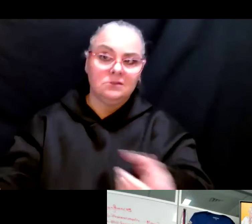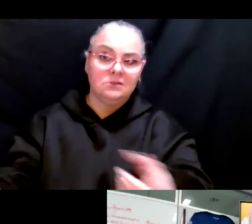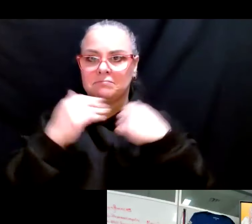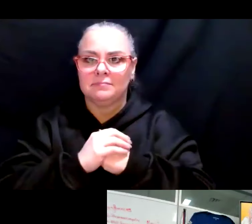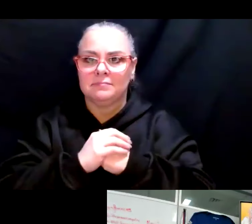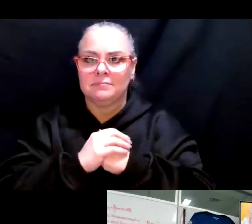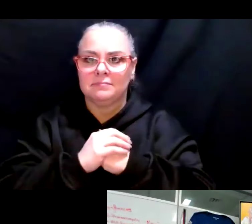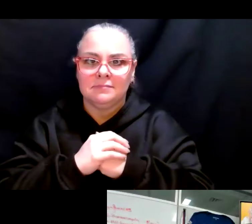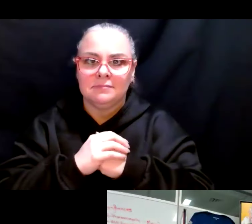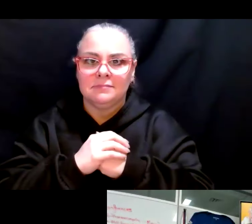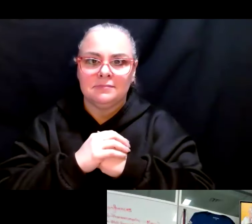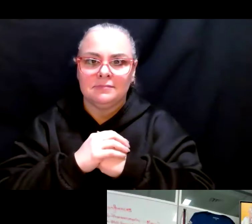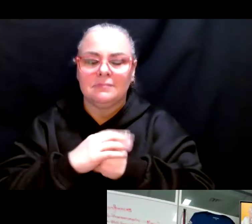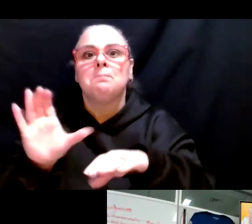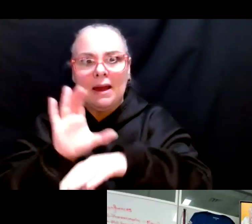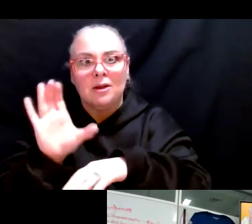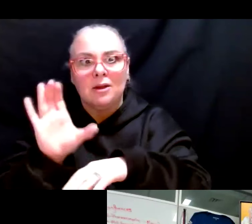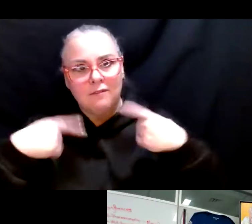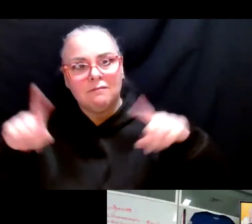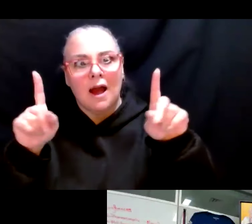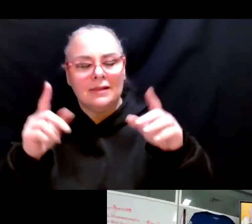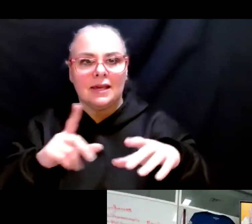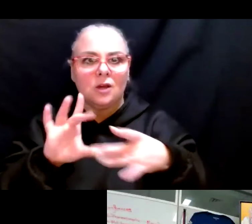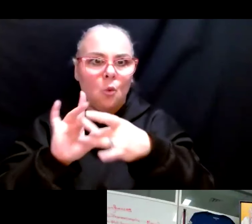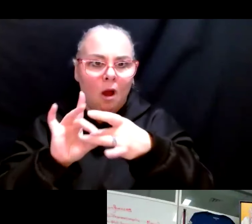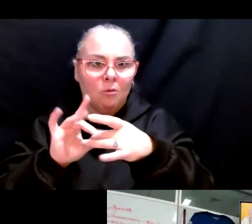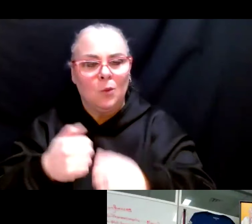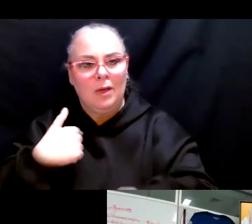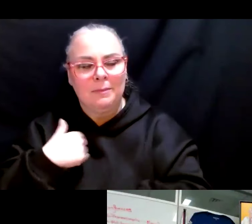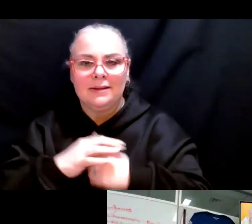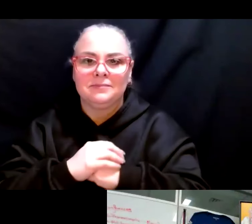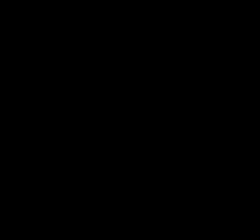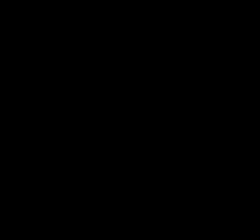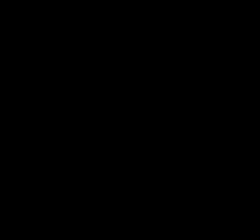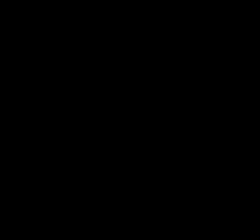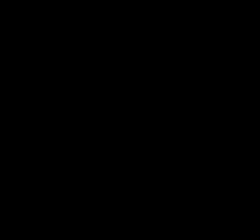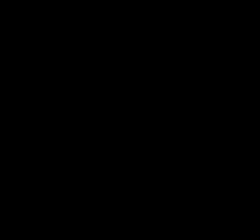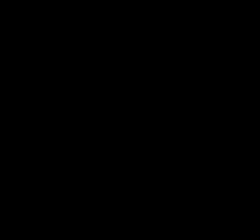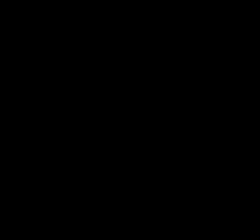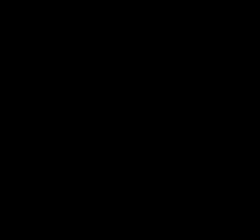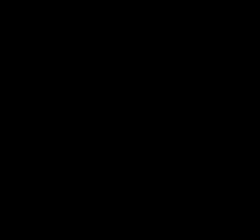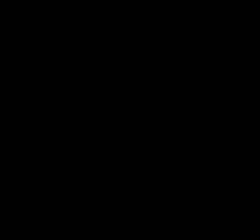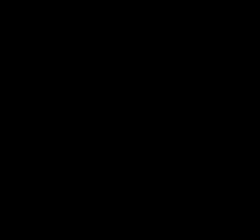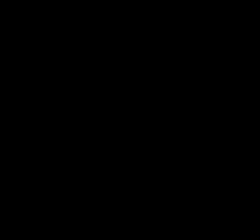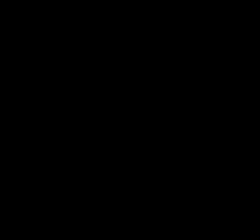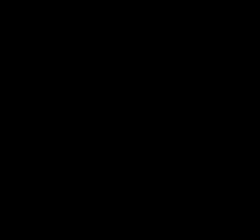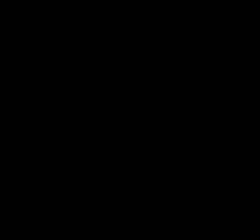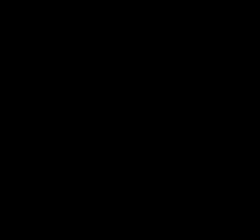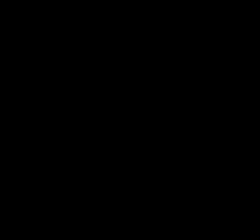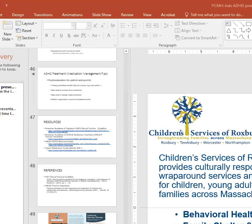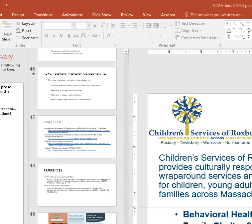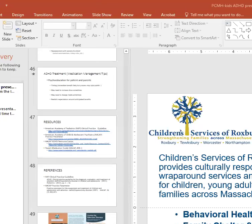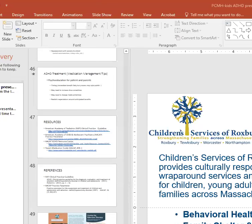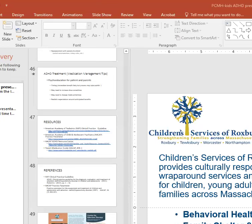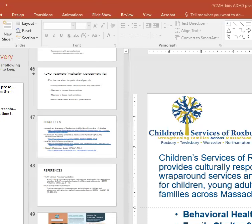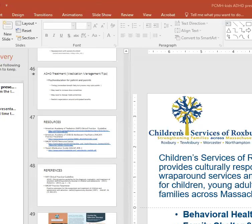we go. Computer wanted to be better. Okay, so here's the Children's Services of Roxbury.